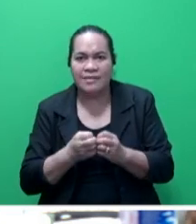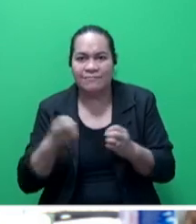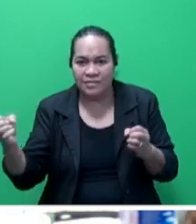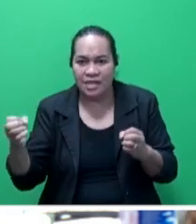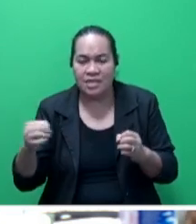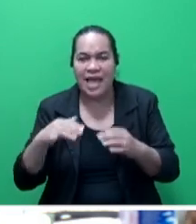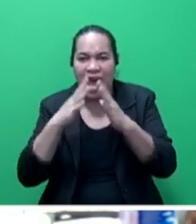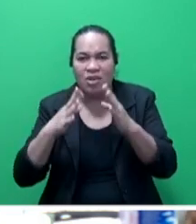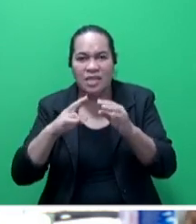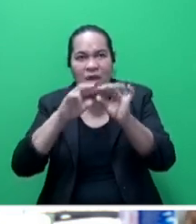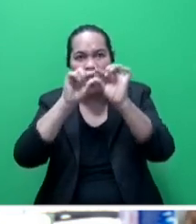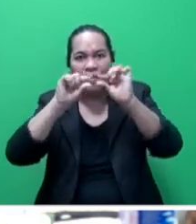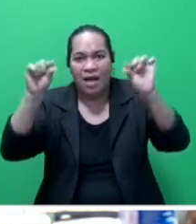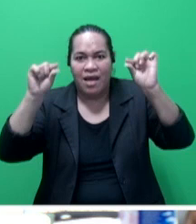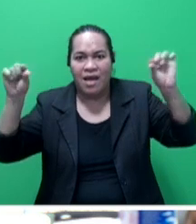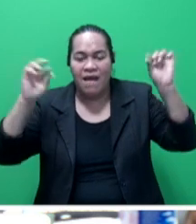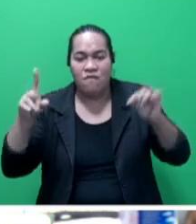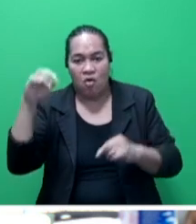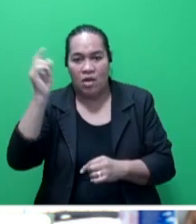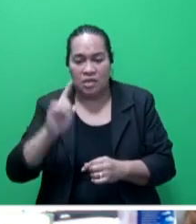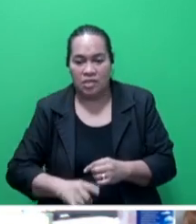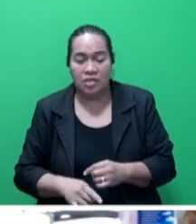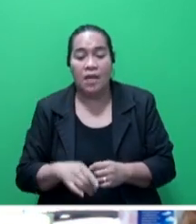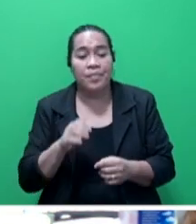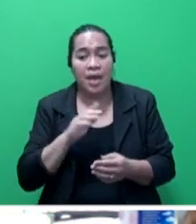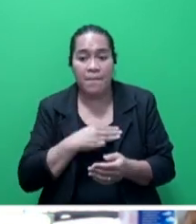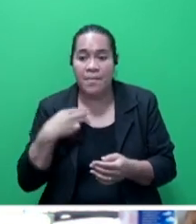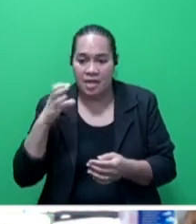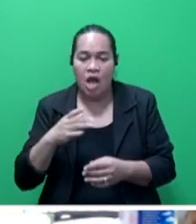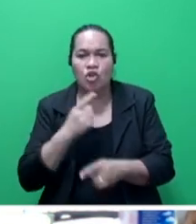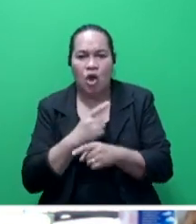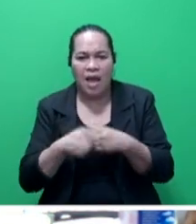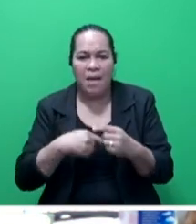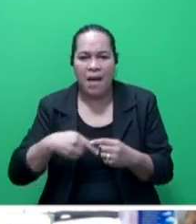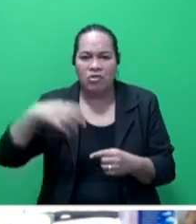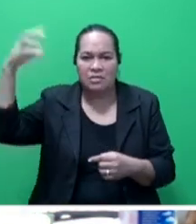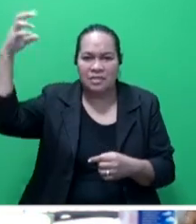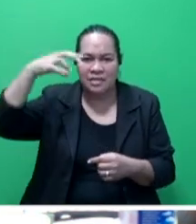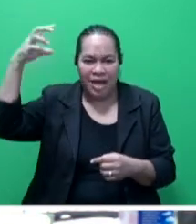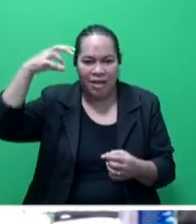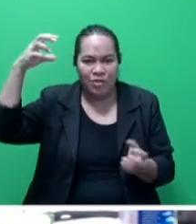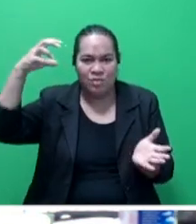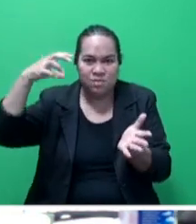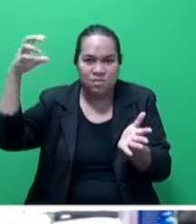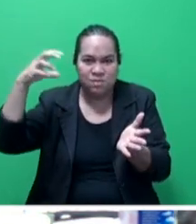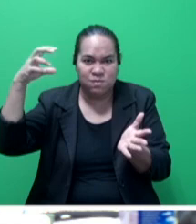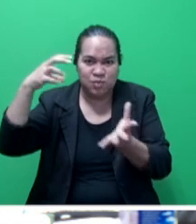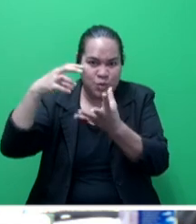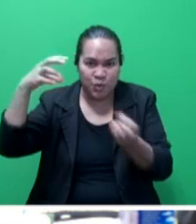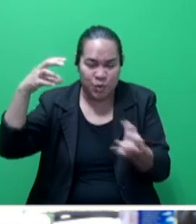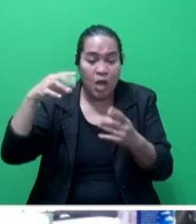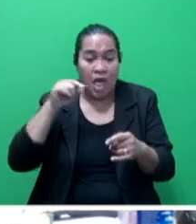housing wiring works. And of course, the Honourable Minister has talked about the solar systems, Mr. Speaker, sir. Let me also say that this